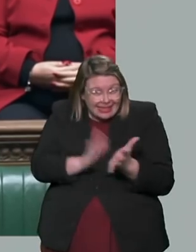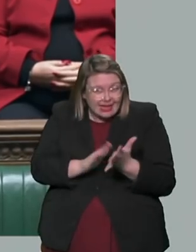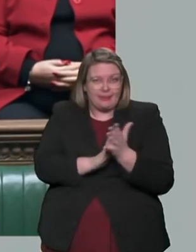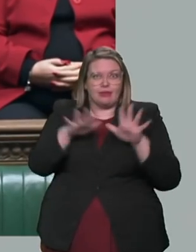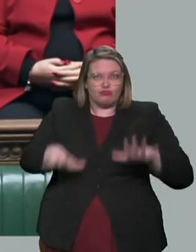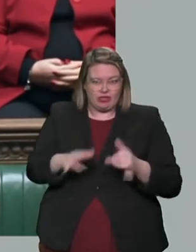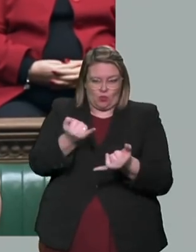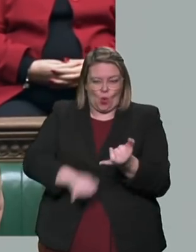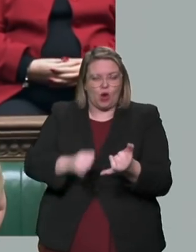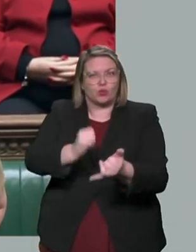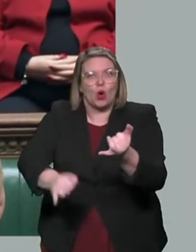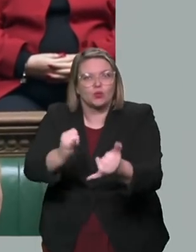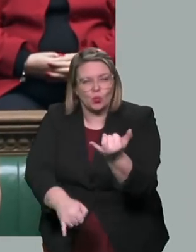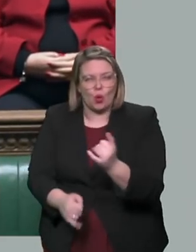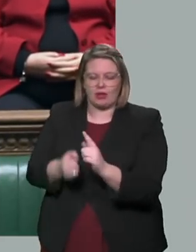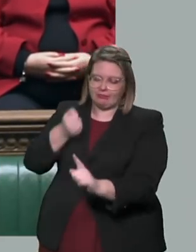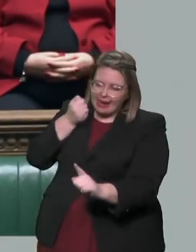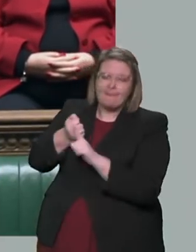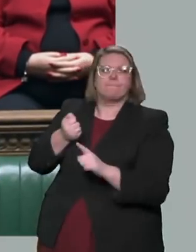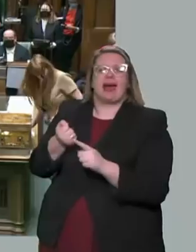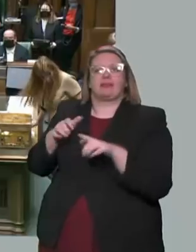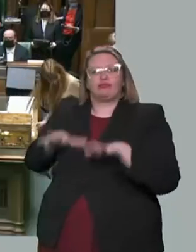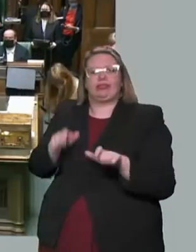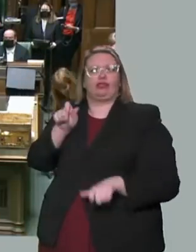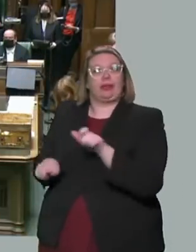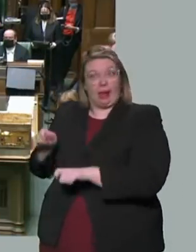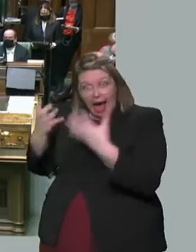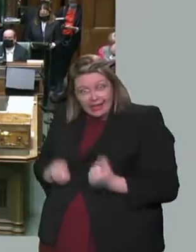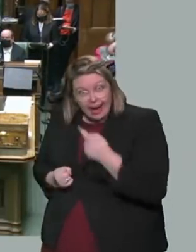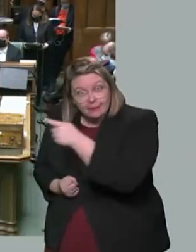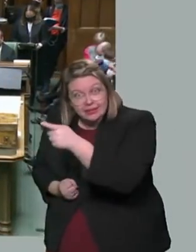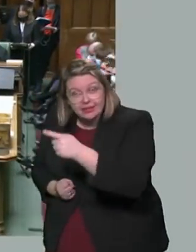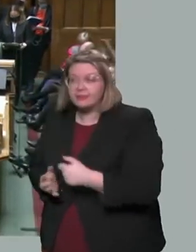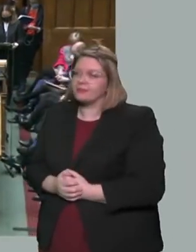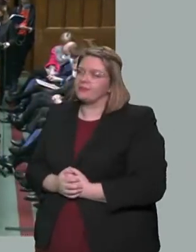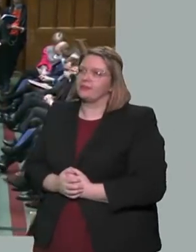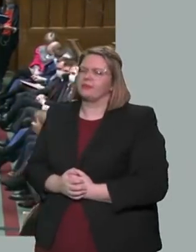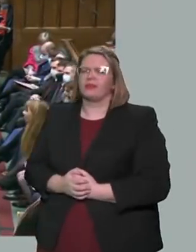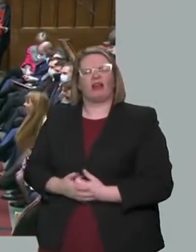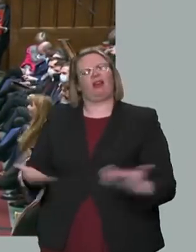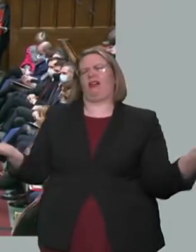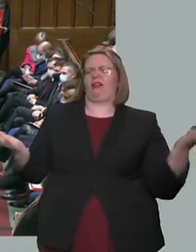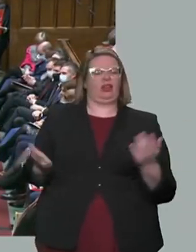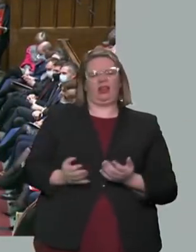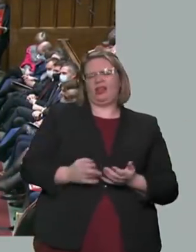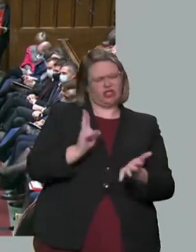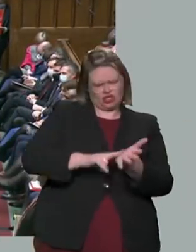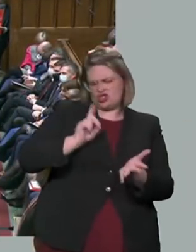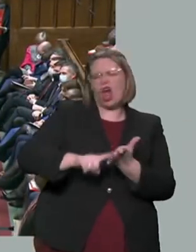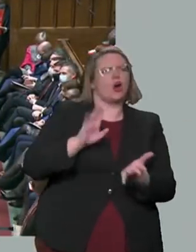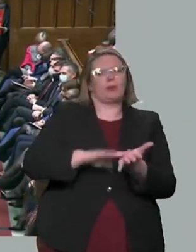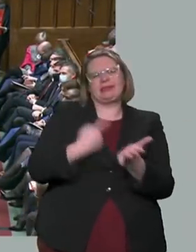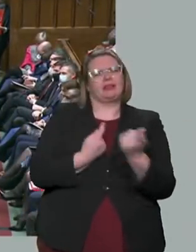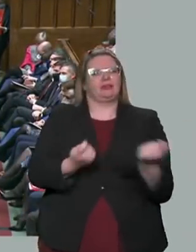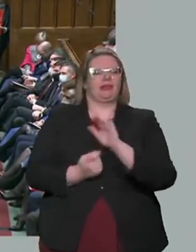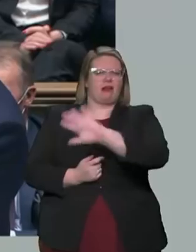backwards and costing our country dear? No, Mr. Speaker. What I tell the House and tell the country is